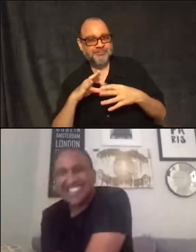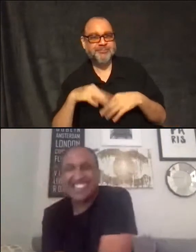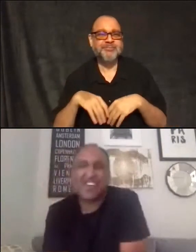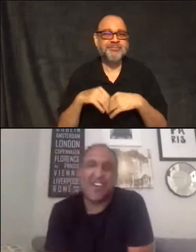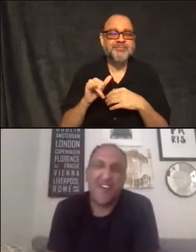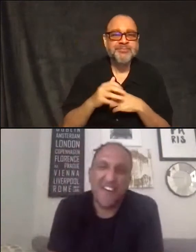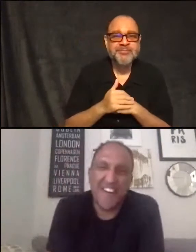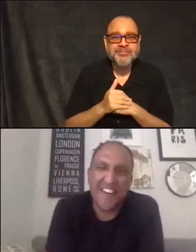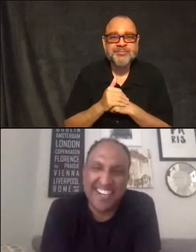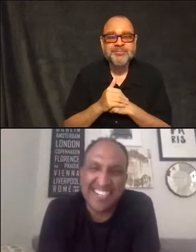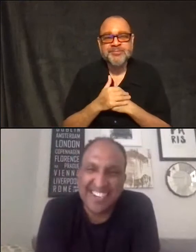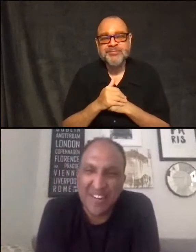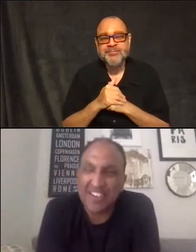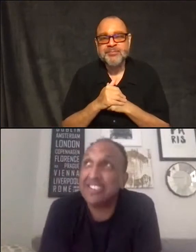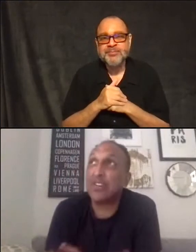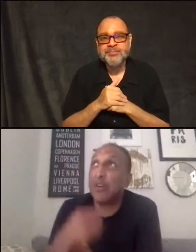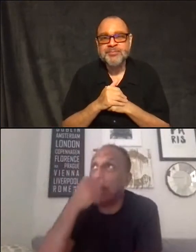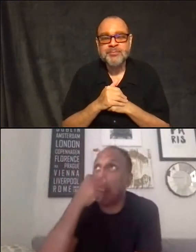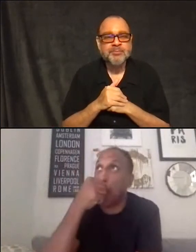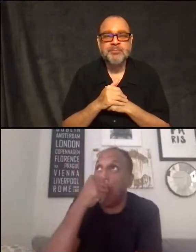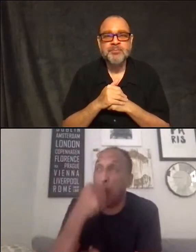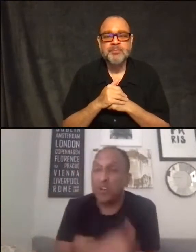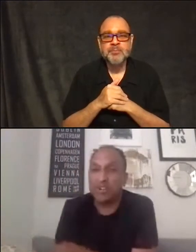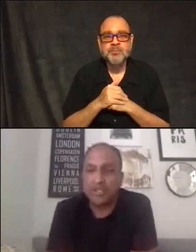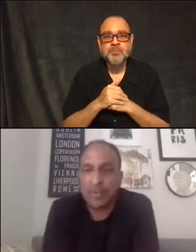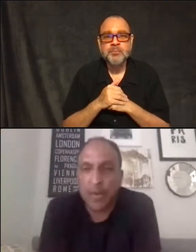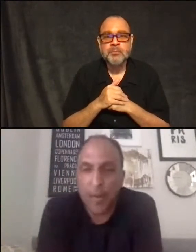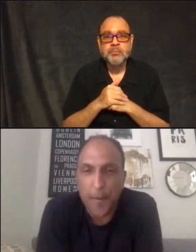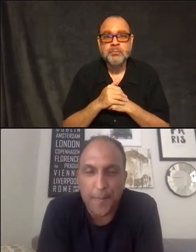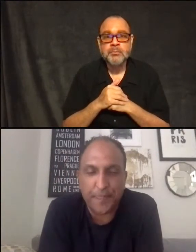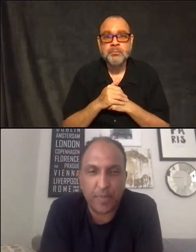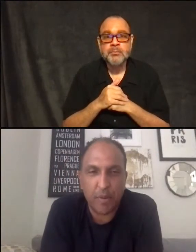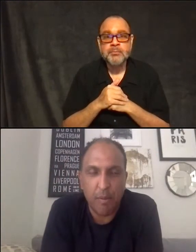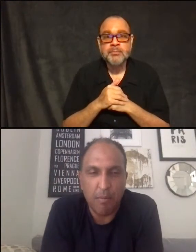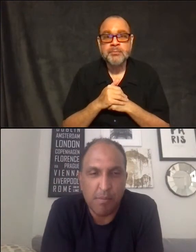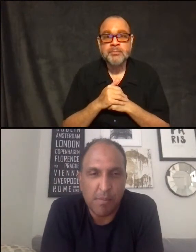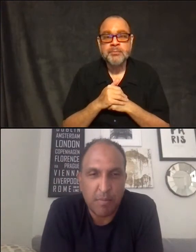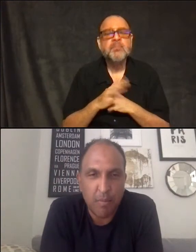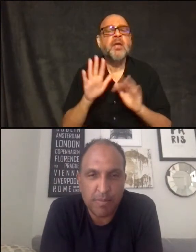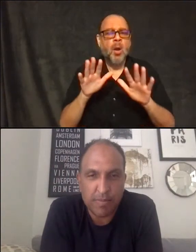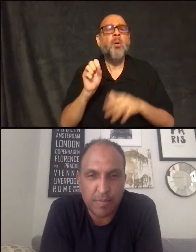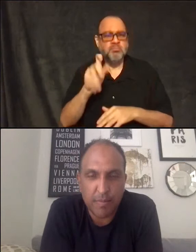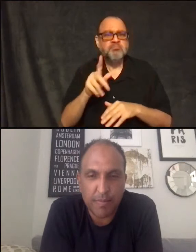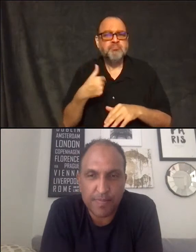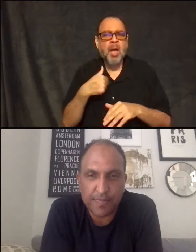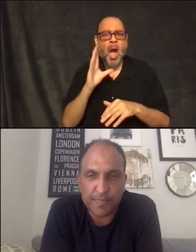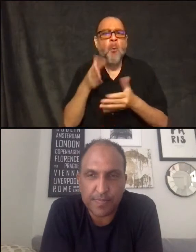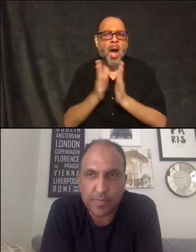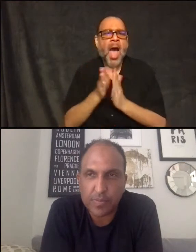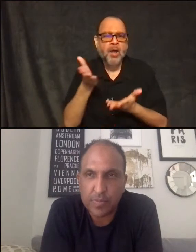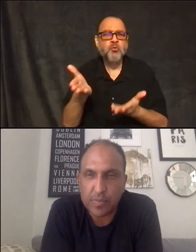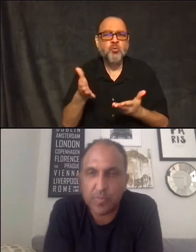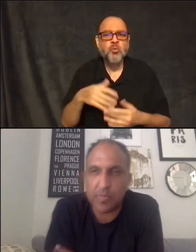it. That's Joe. I was asking. I'm gonna just jump right in. Ask the same question as James. Like, Joselin, you big in